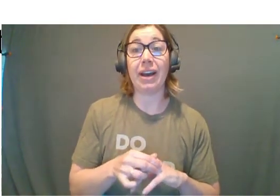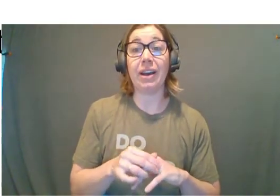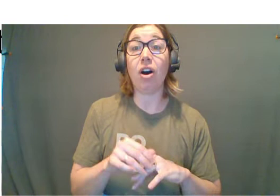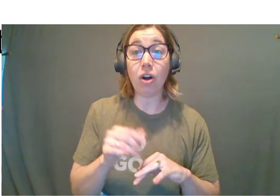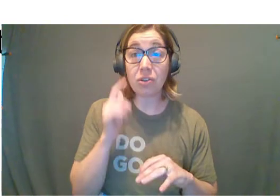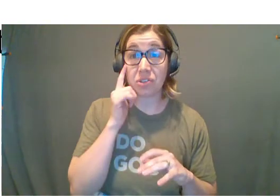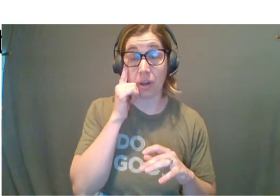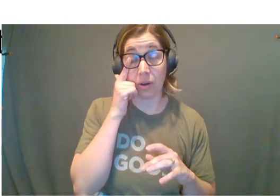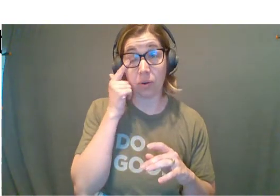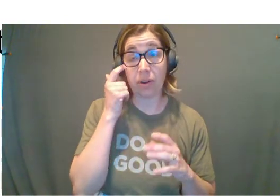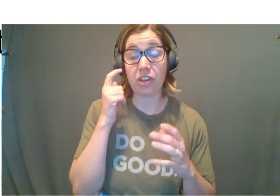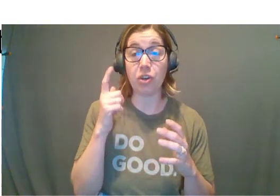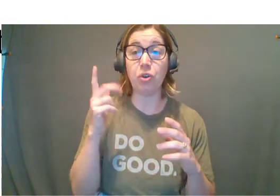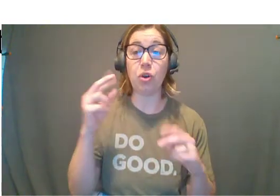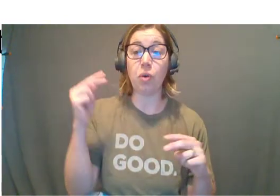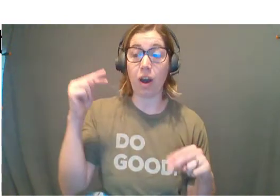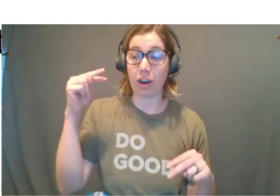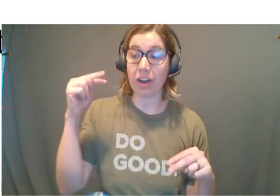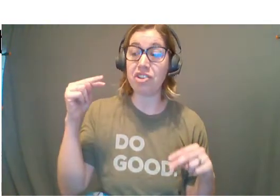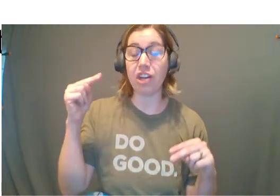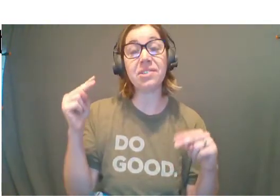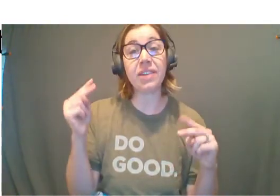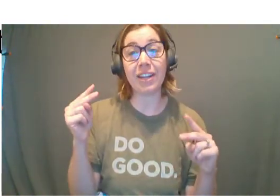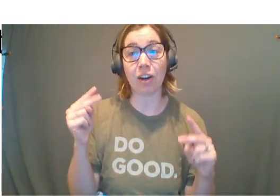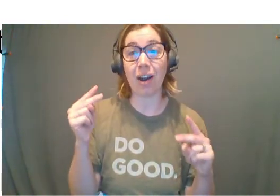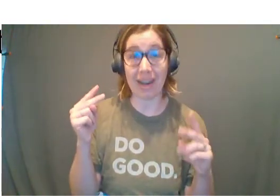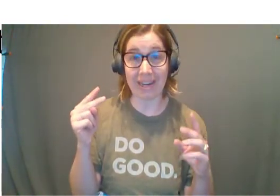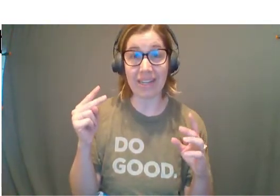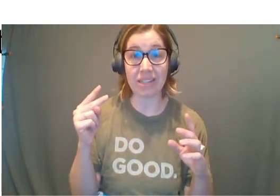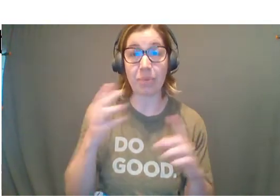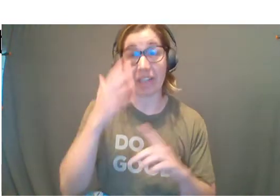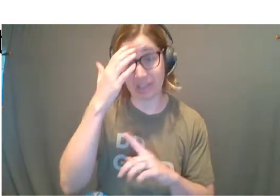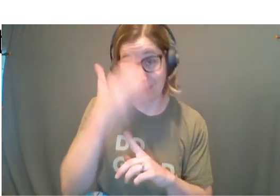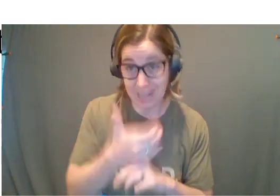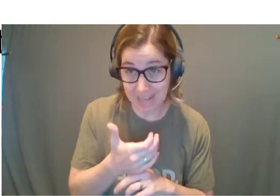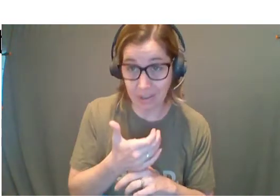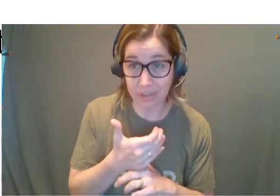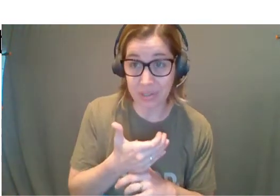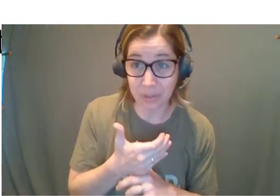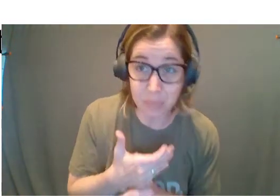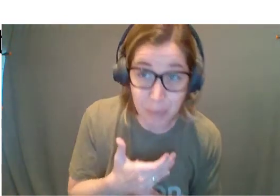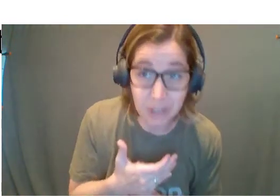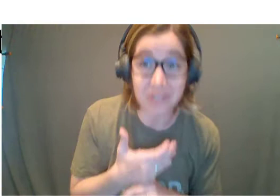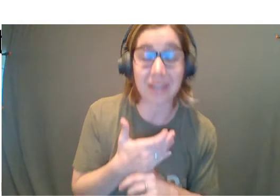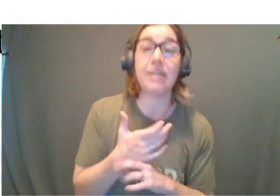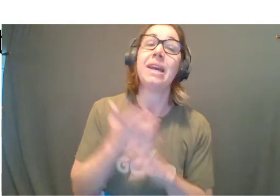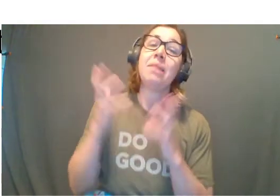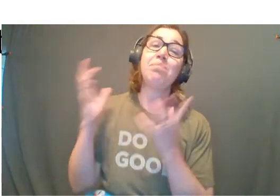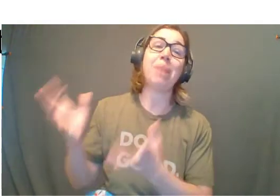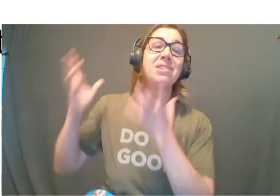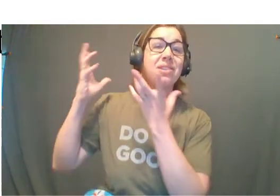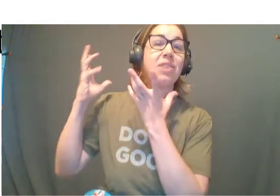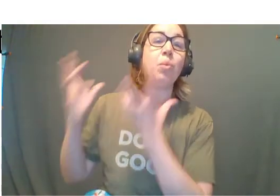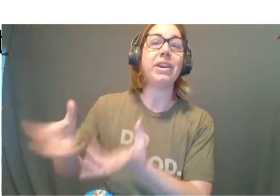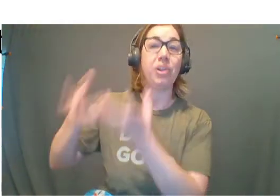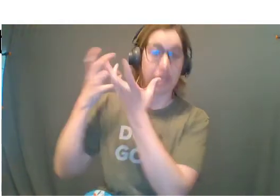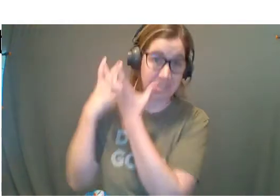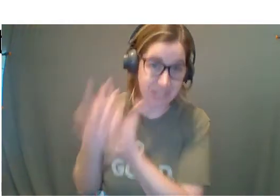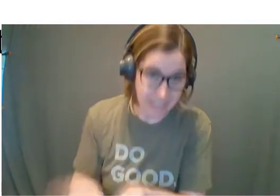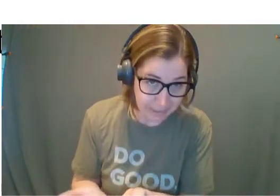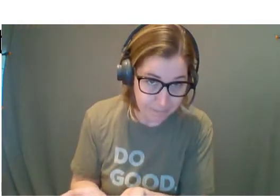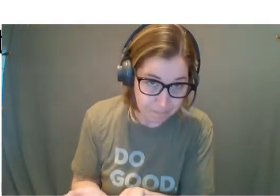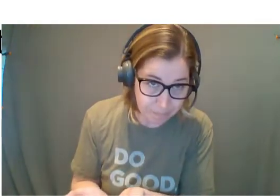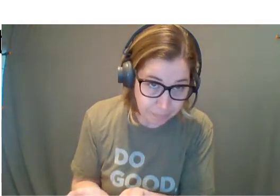but also you are adjusting your height because you're taking on this first person based on what